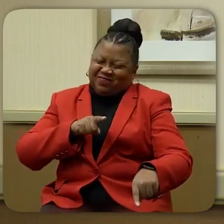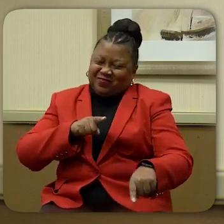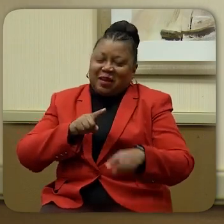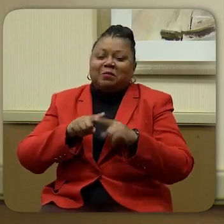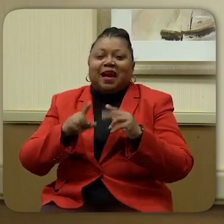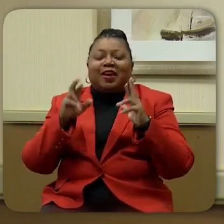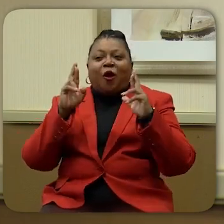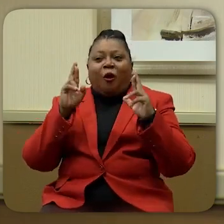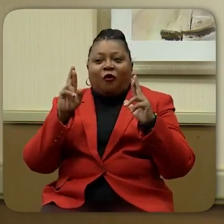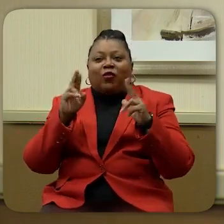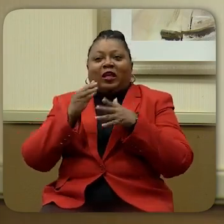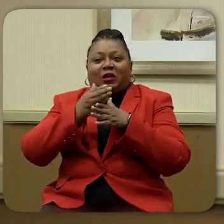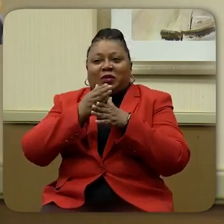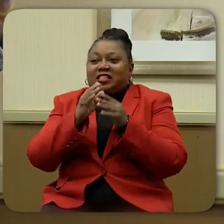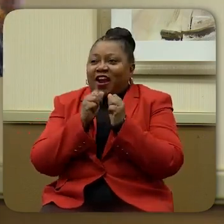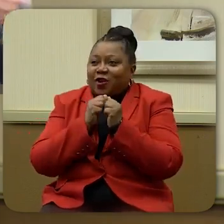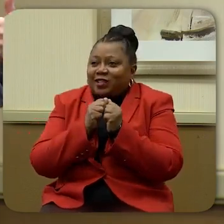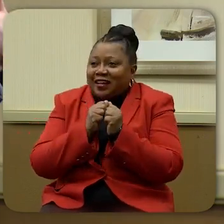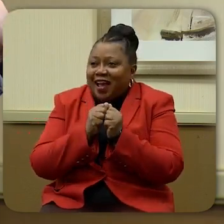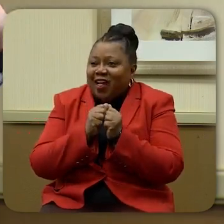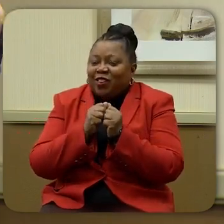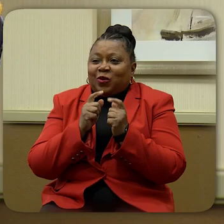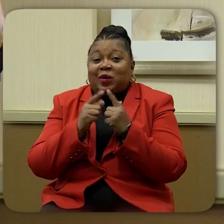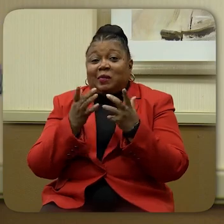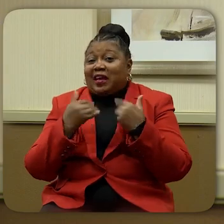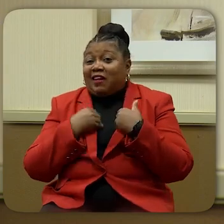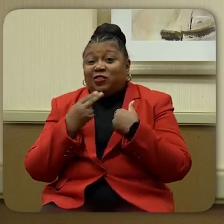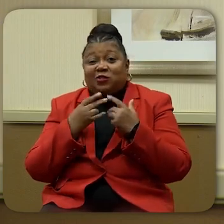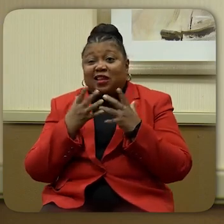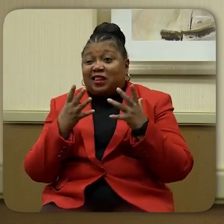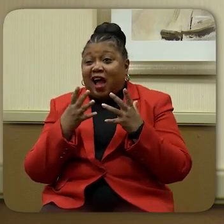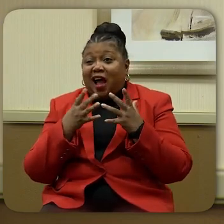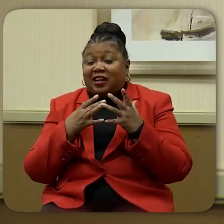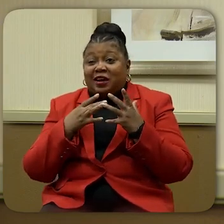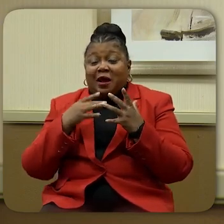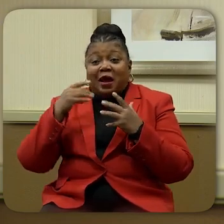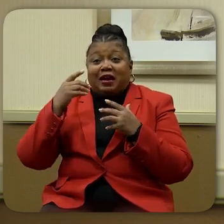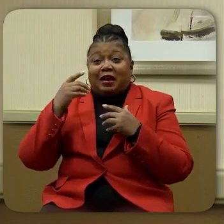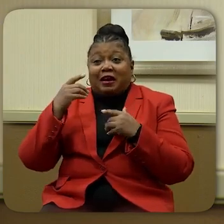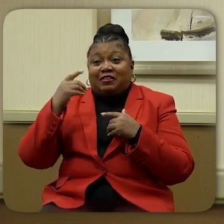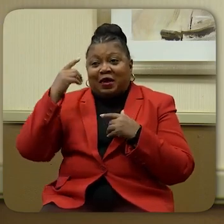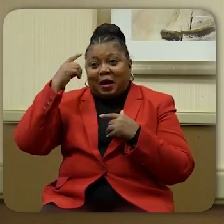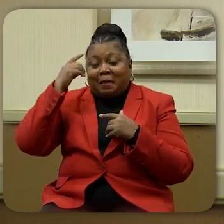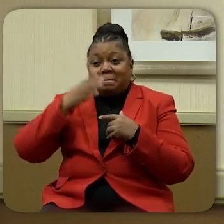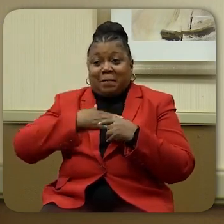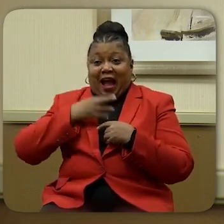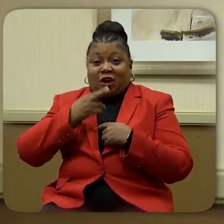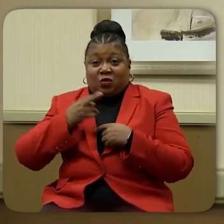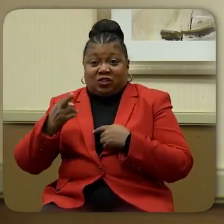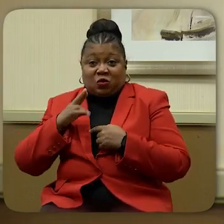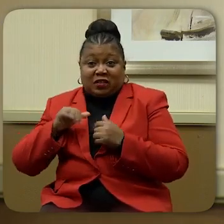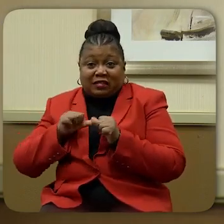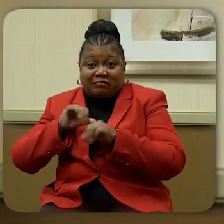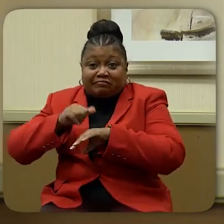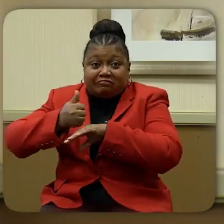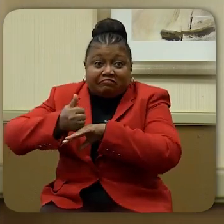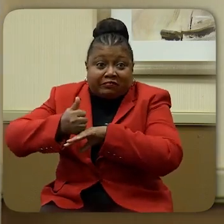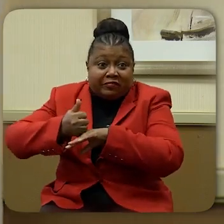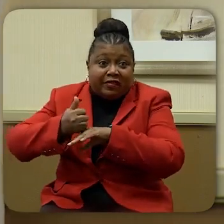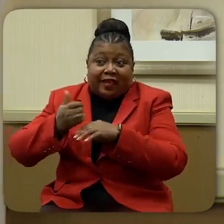today, but hopefully we can share together, and we may have to use a lot of online resources that exist.